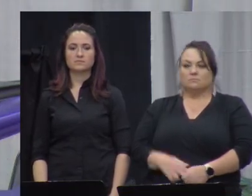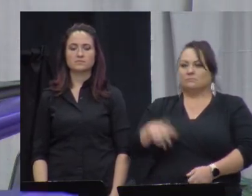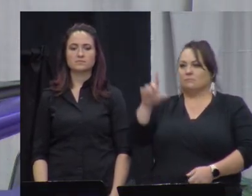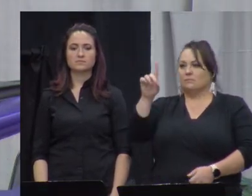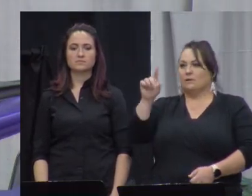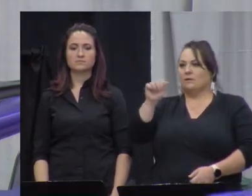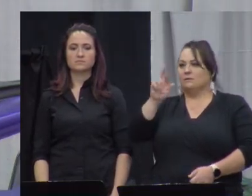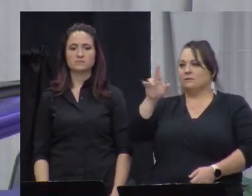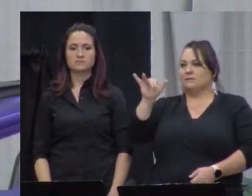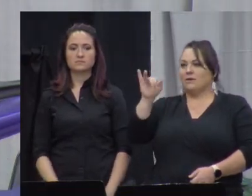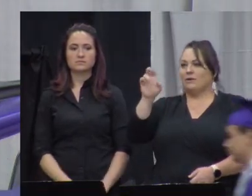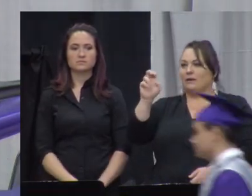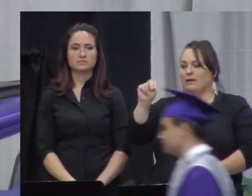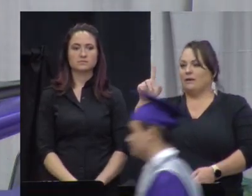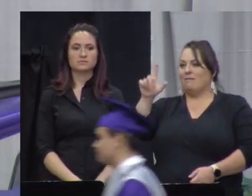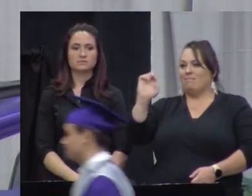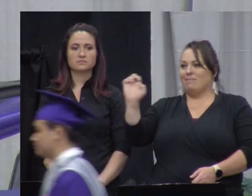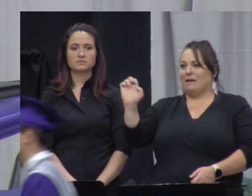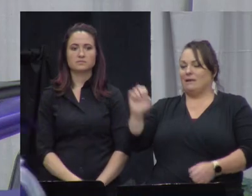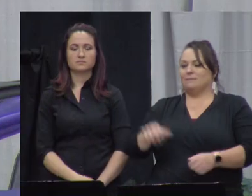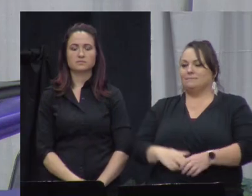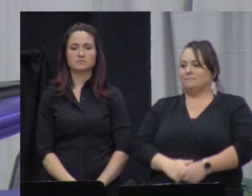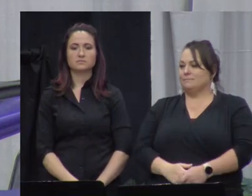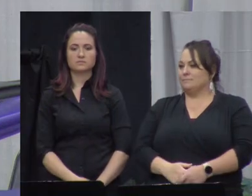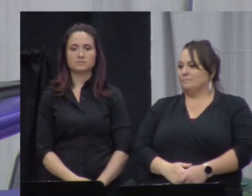Darian Lee.